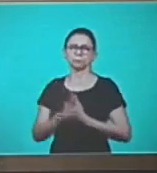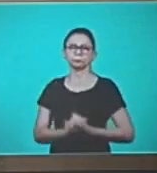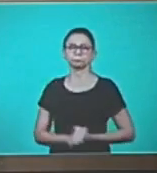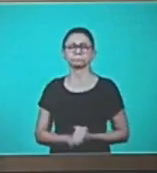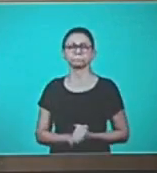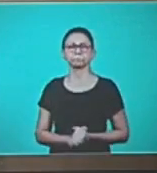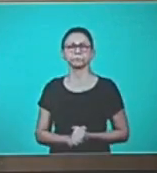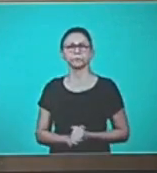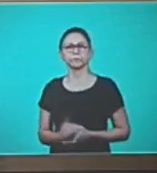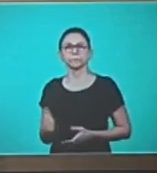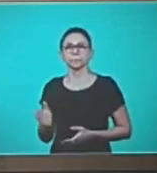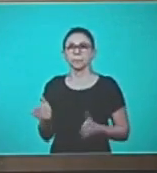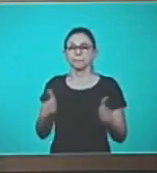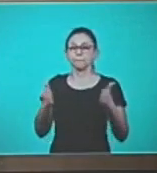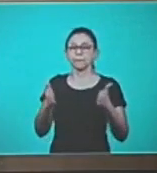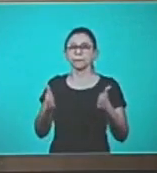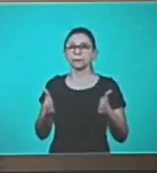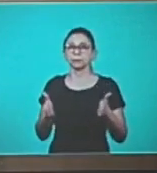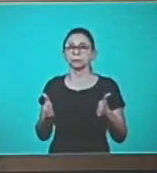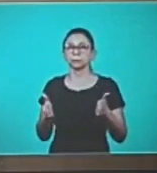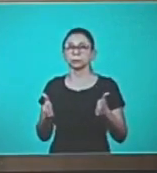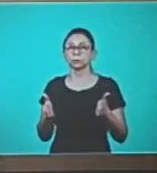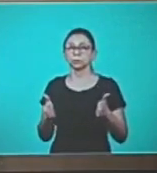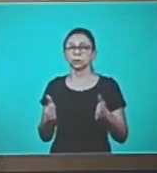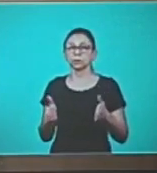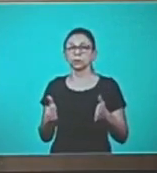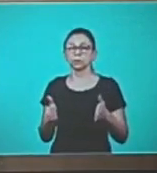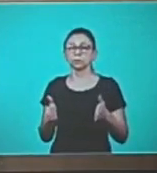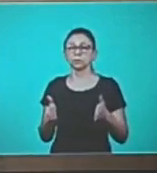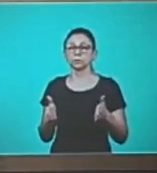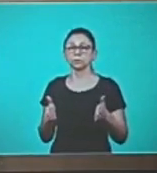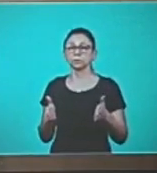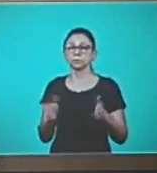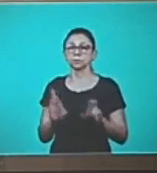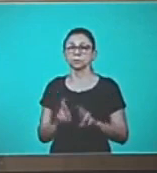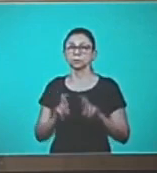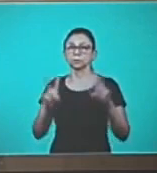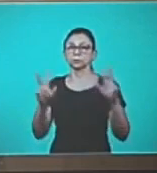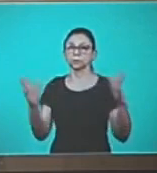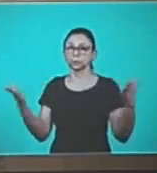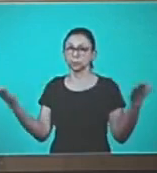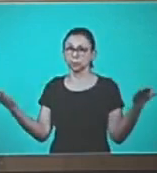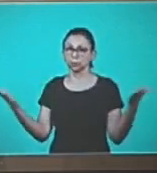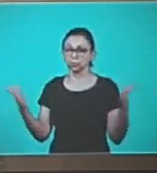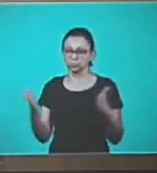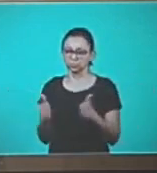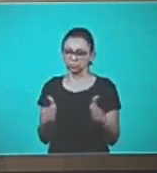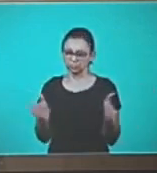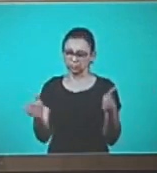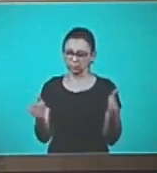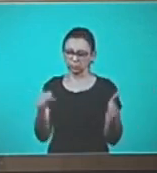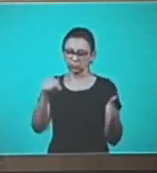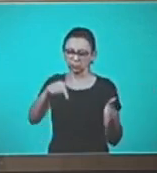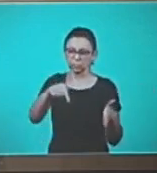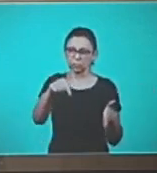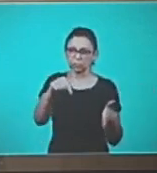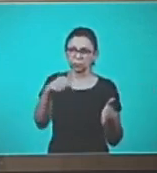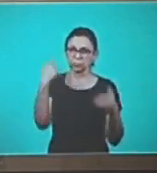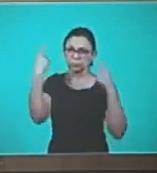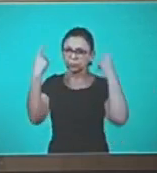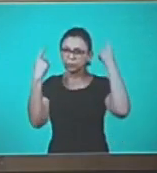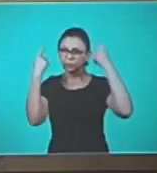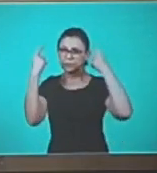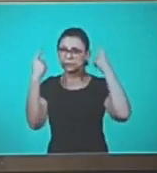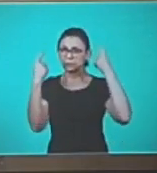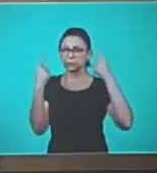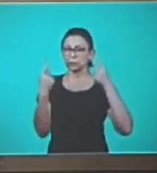now, it is a new period. It is a period in which there is a concern. Observe, the